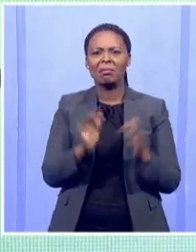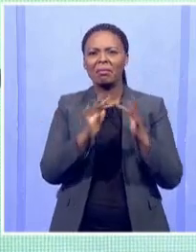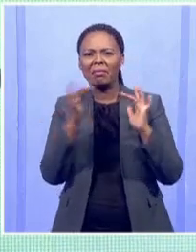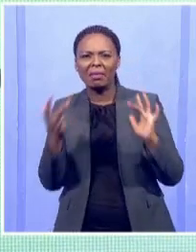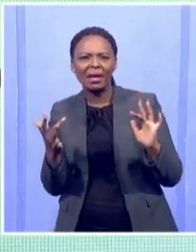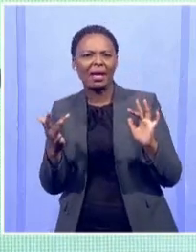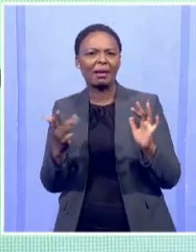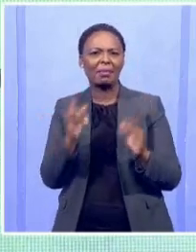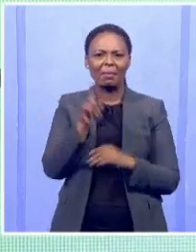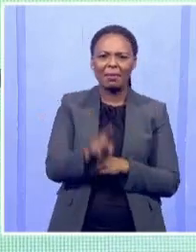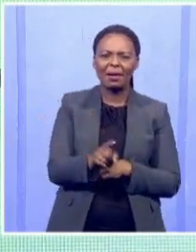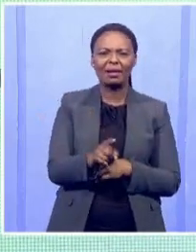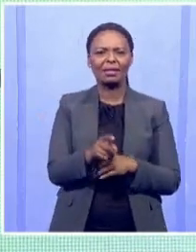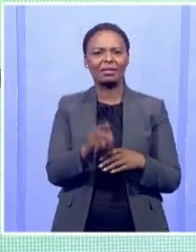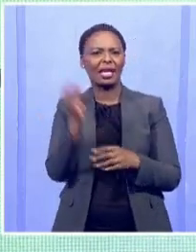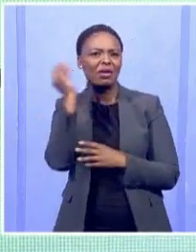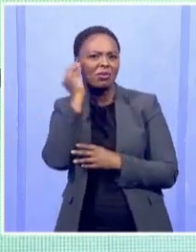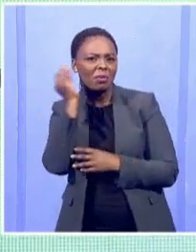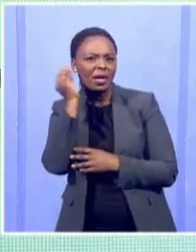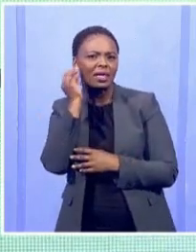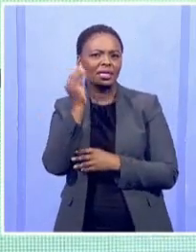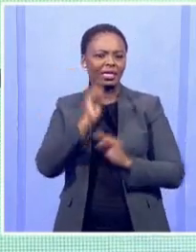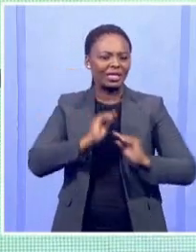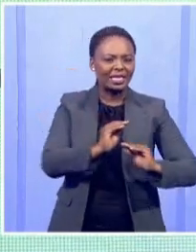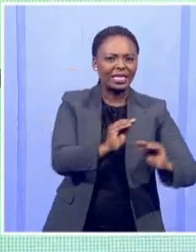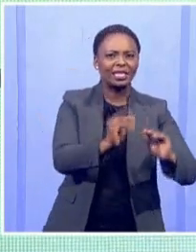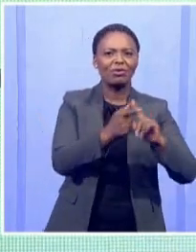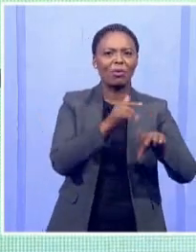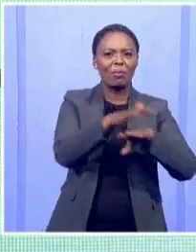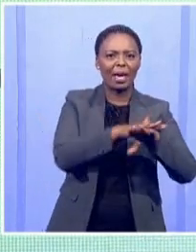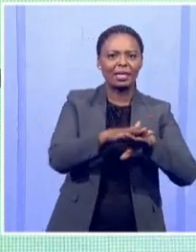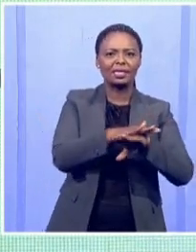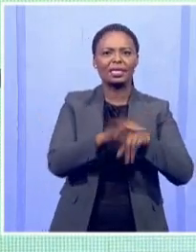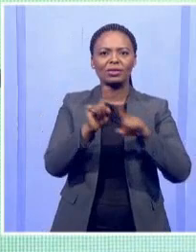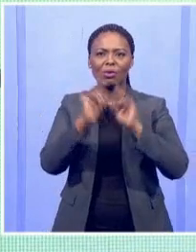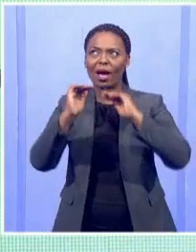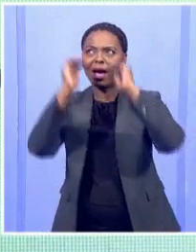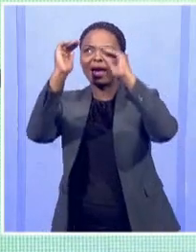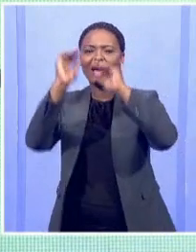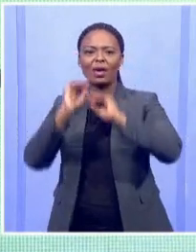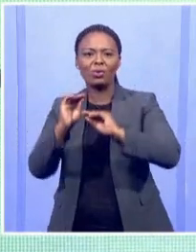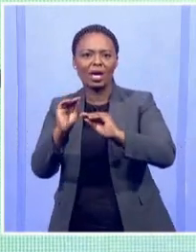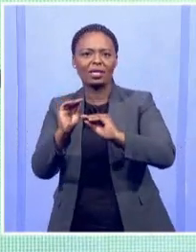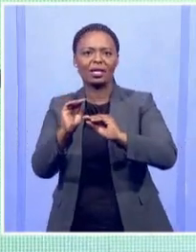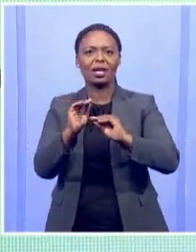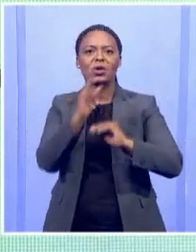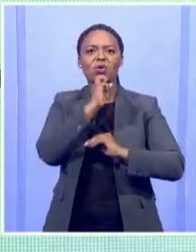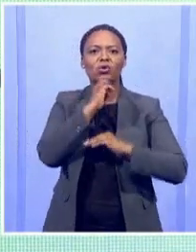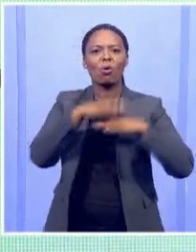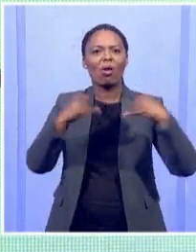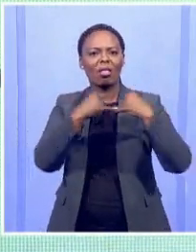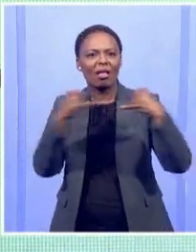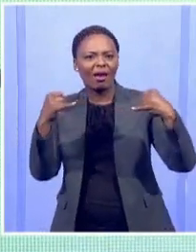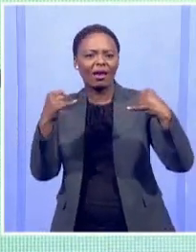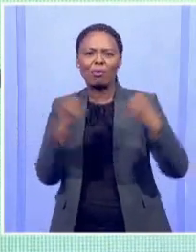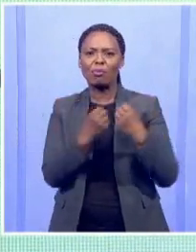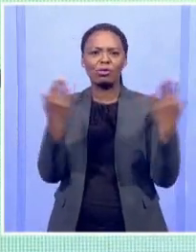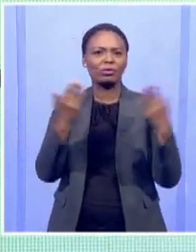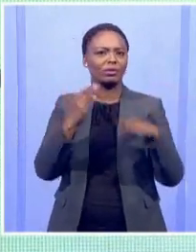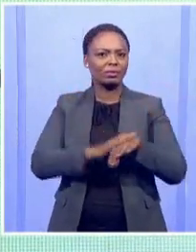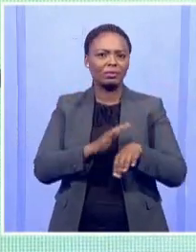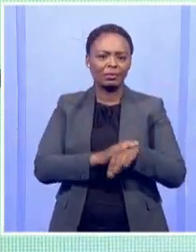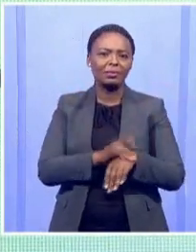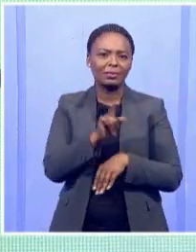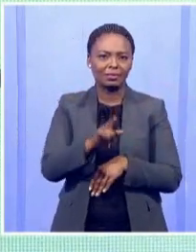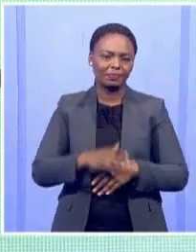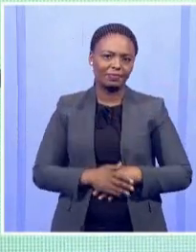basic education right up to higher education, including the training of health professionals. Now,